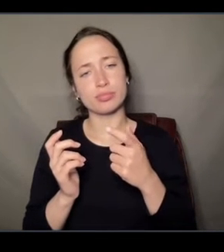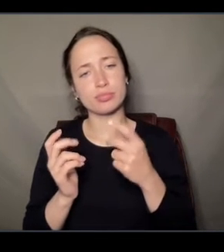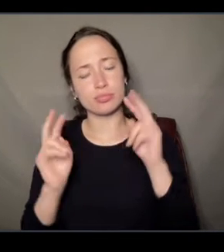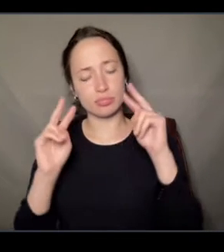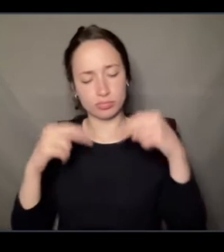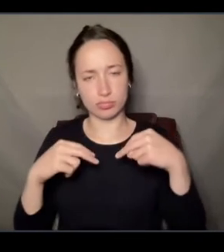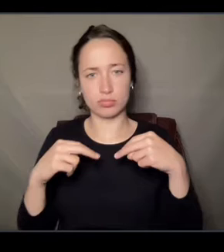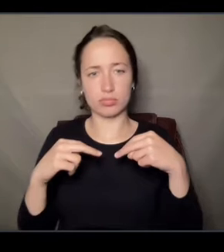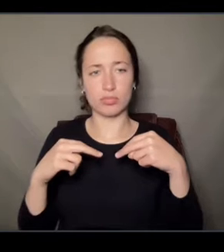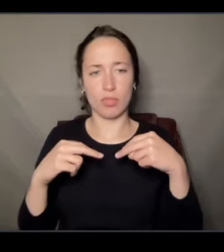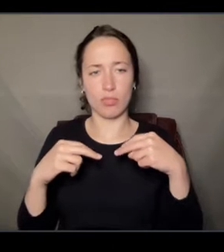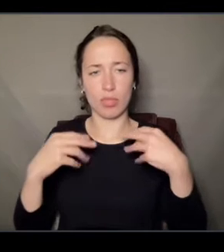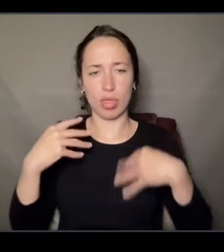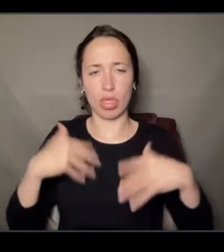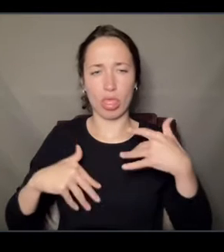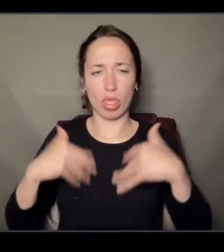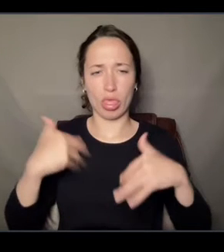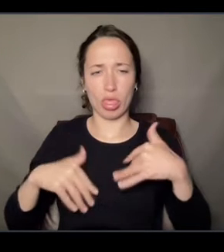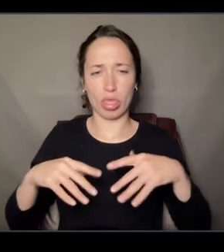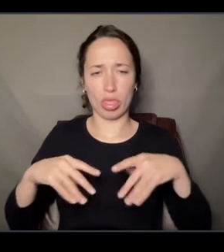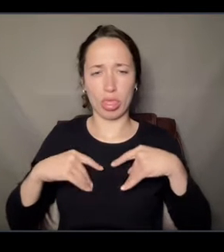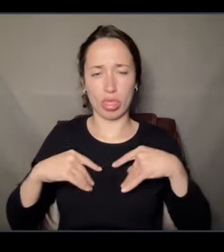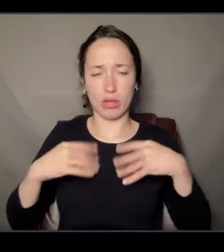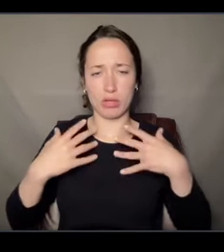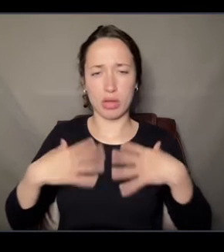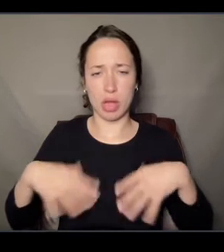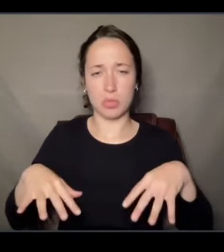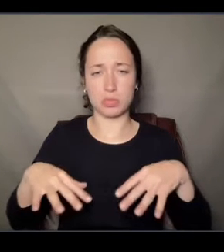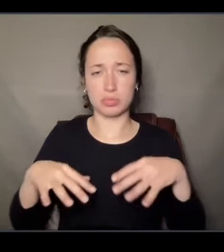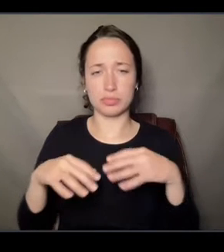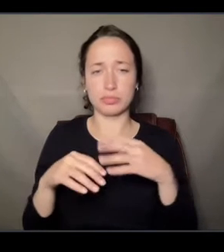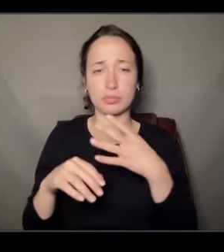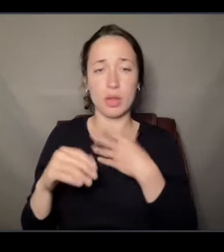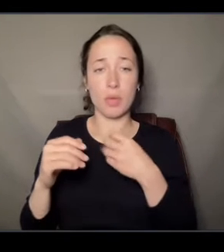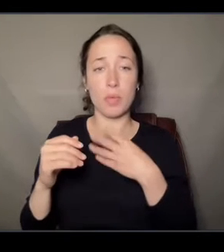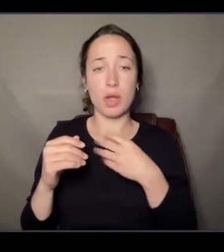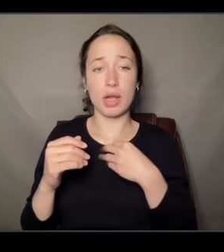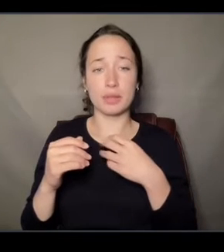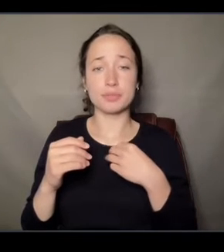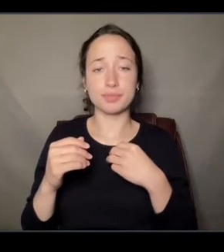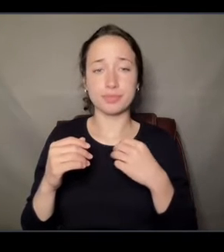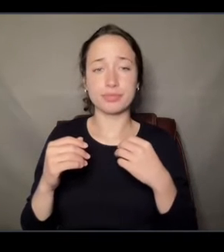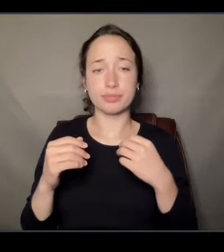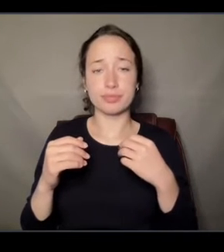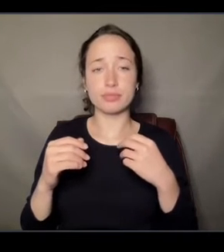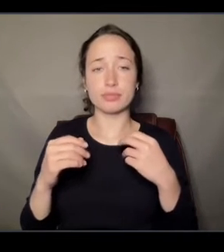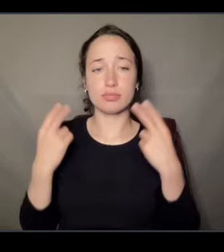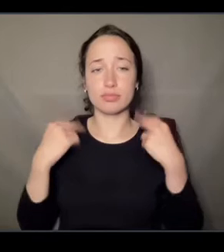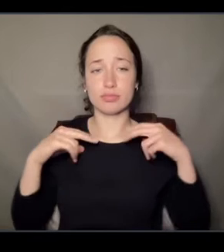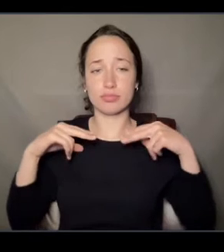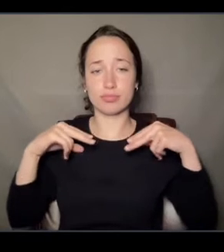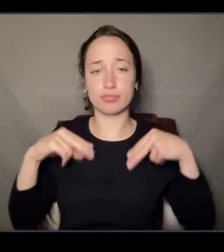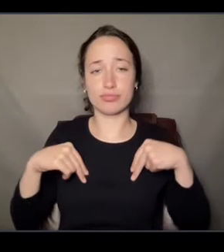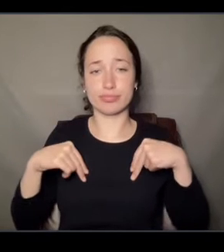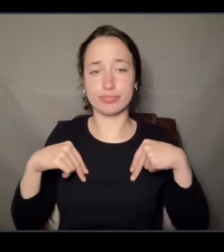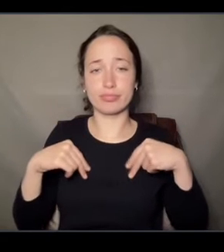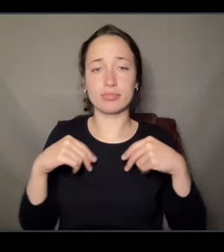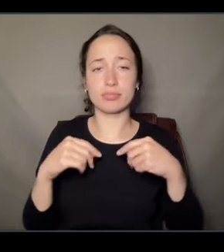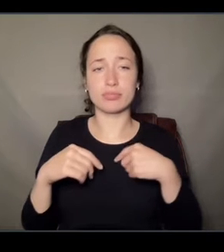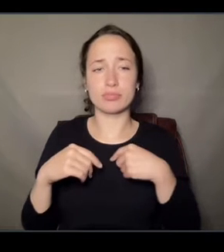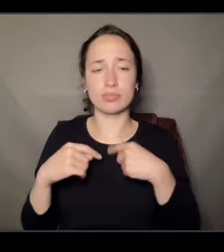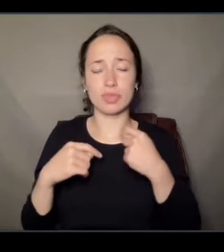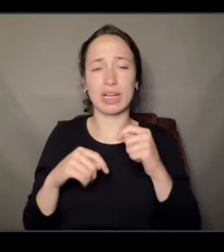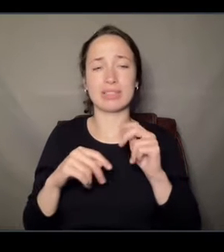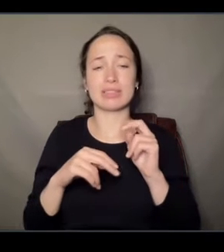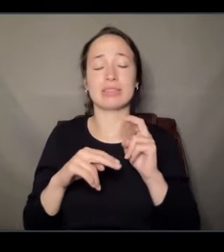And then I looked down at my chest and saw the bloody drains pinned to my gown and the white of the surgical bra strapped